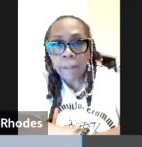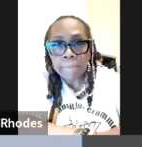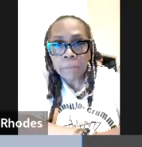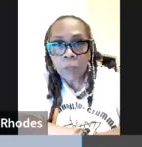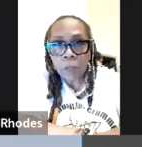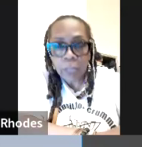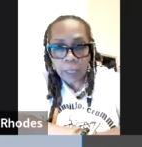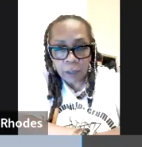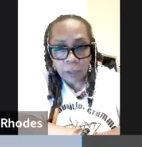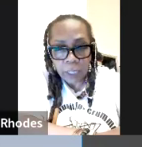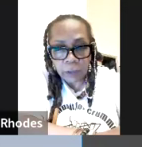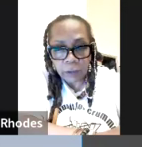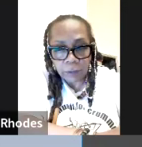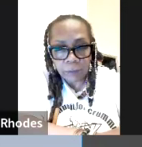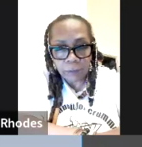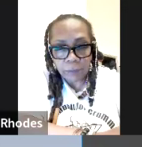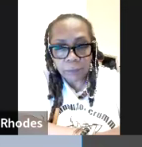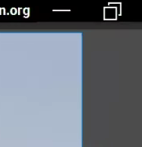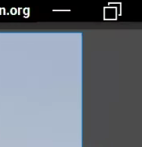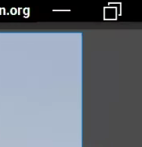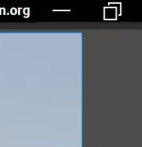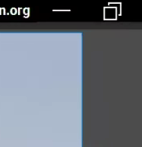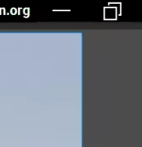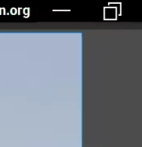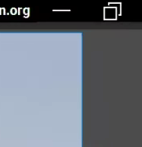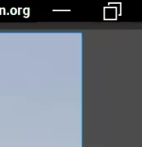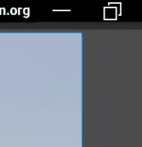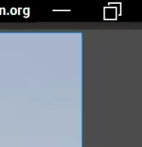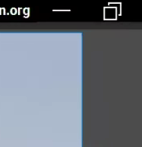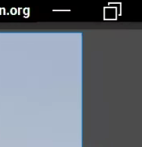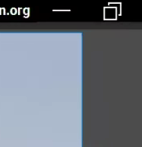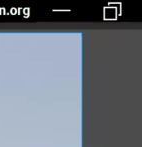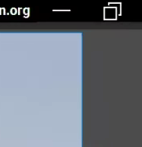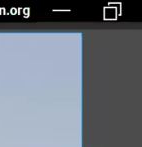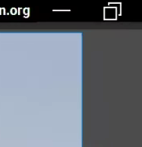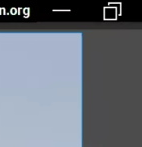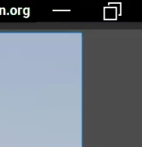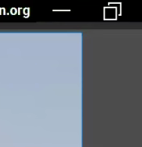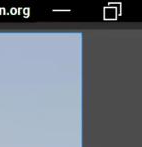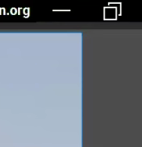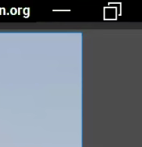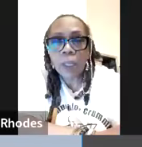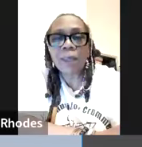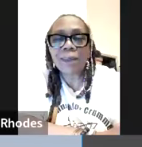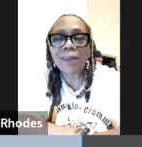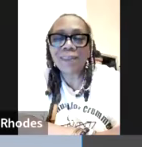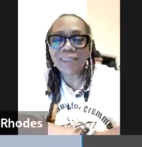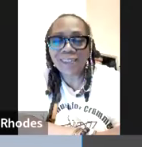well. Okay, good. Commissioner So Rhodes, are do you you see? on computer?